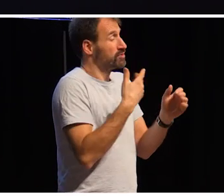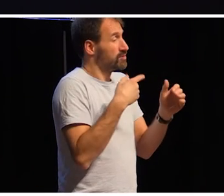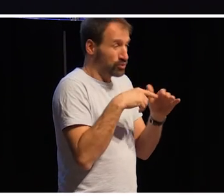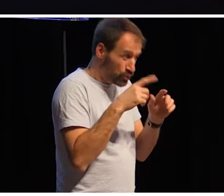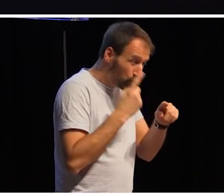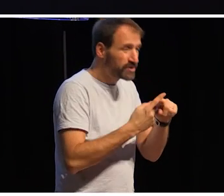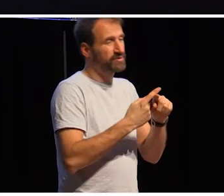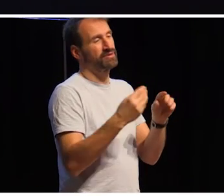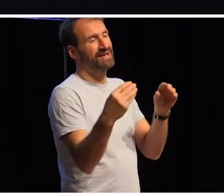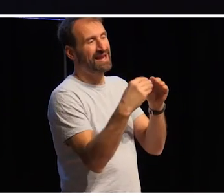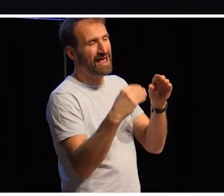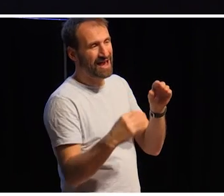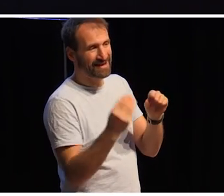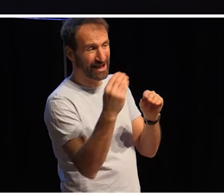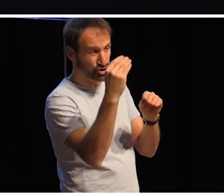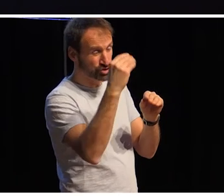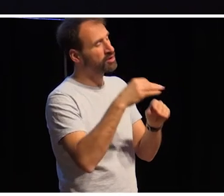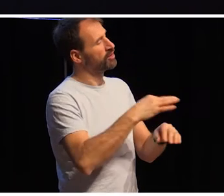speed.